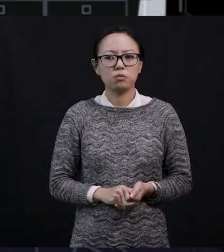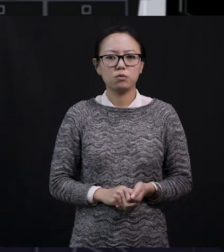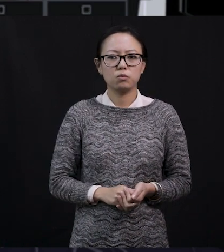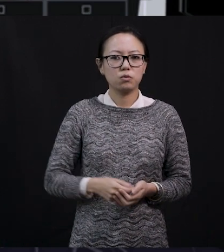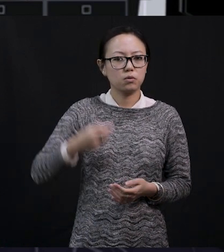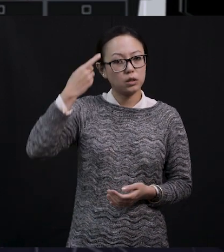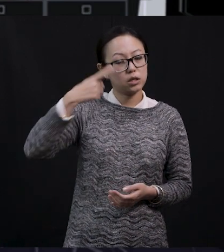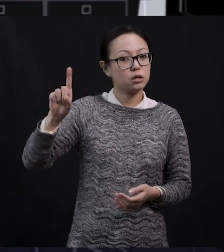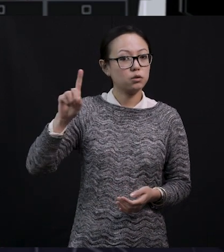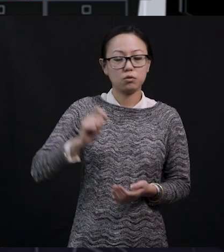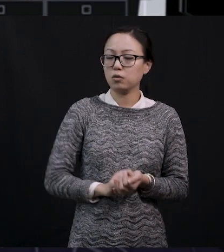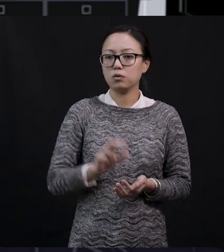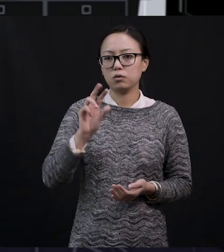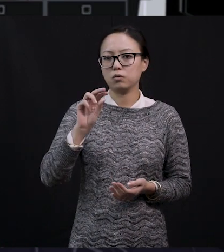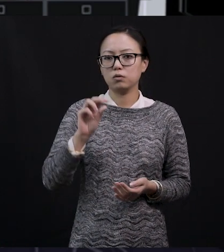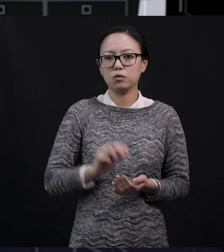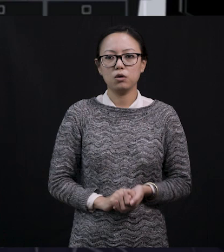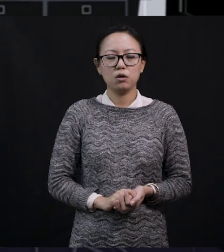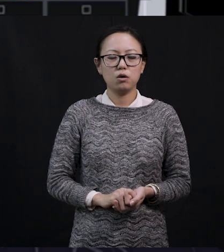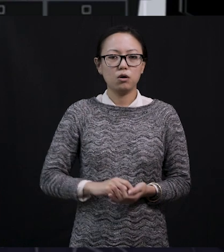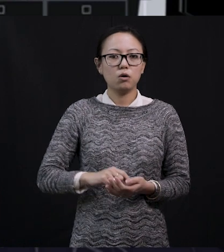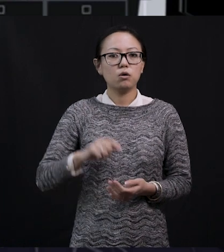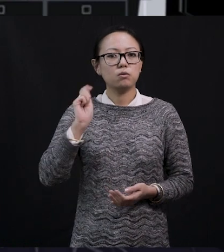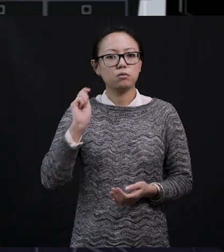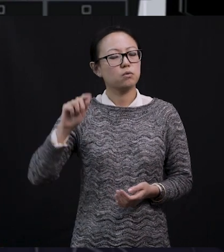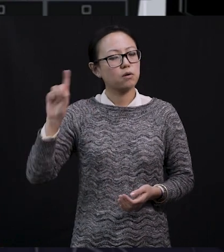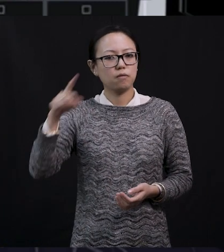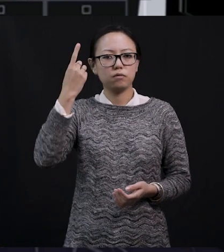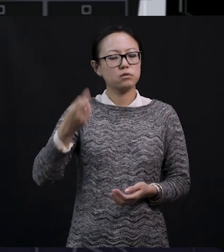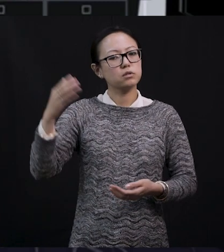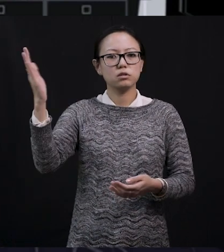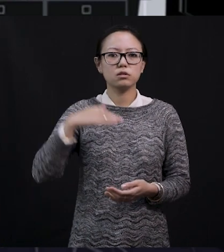everything else. So that's what we can say about Bipin Babu here.